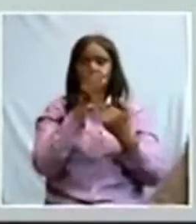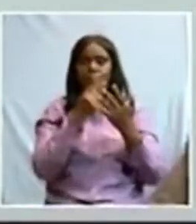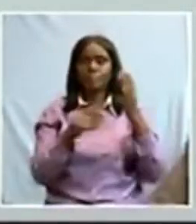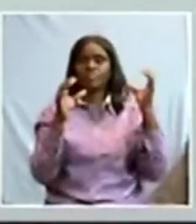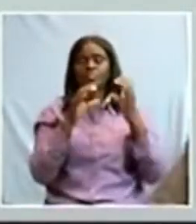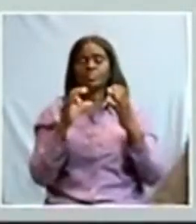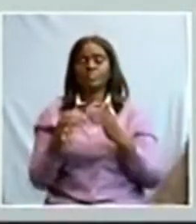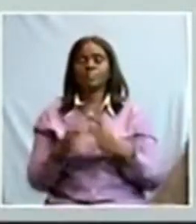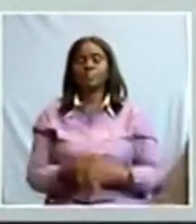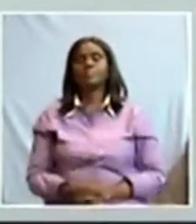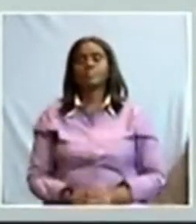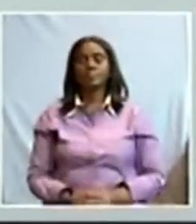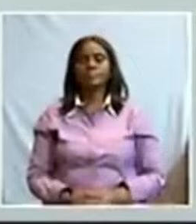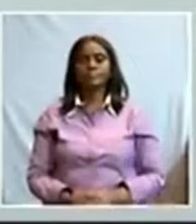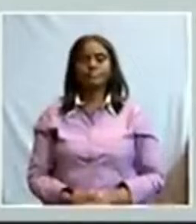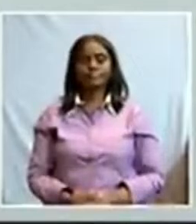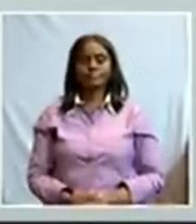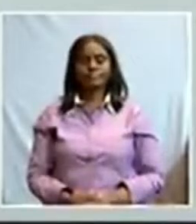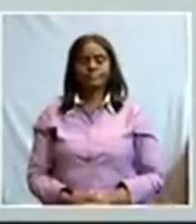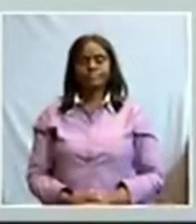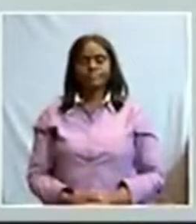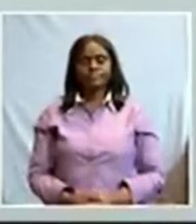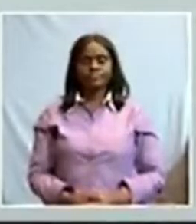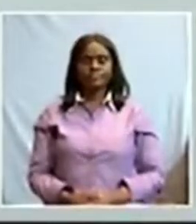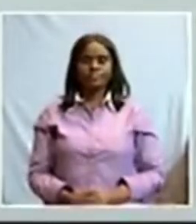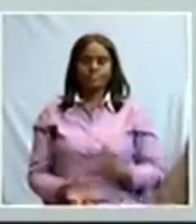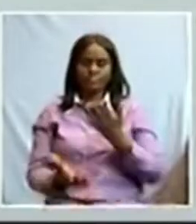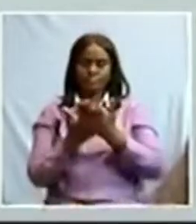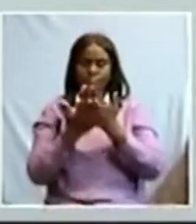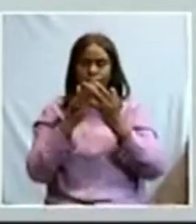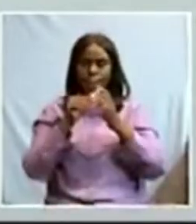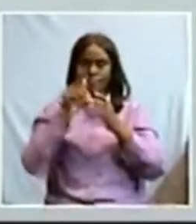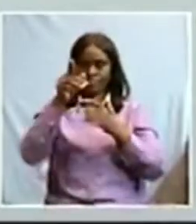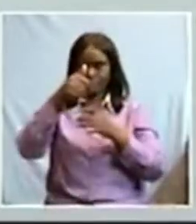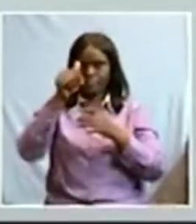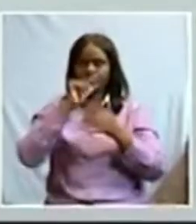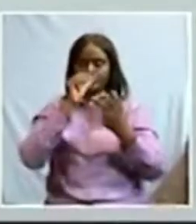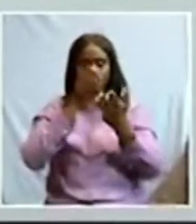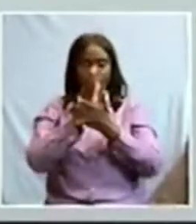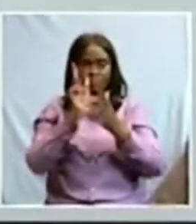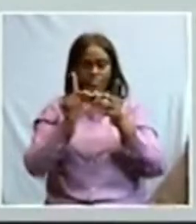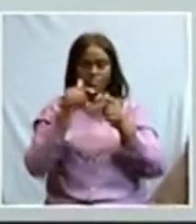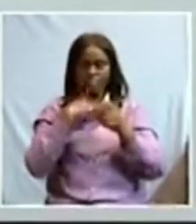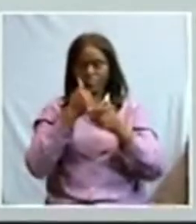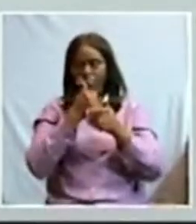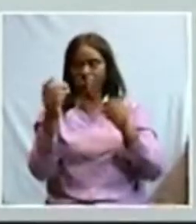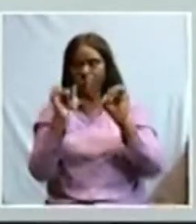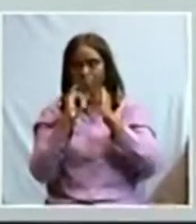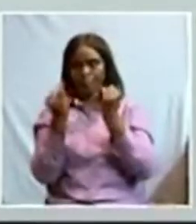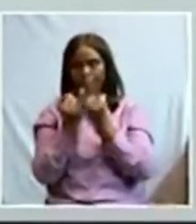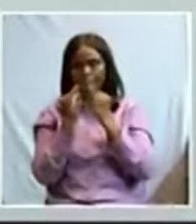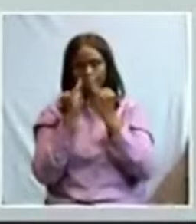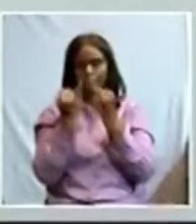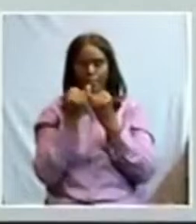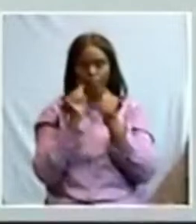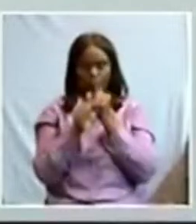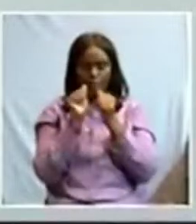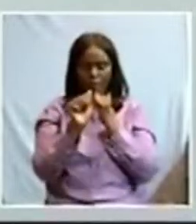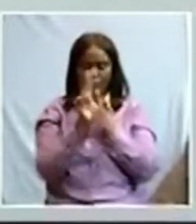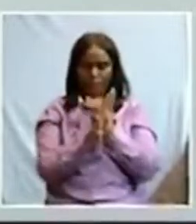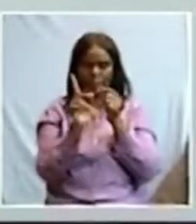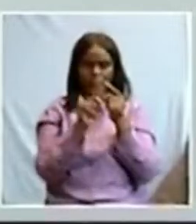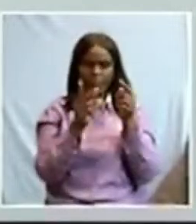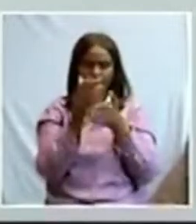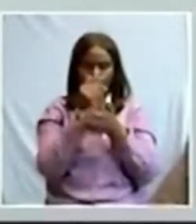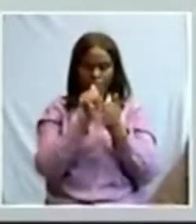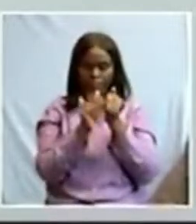council. So in short, maybe suggest in the future that you are not the right people. There is another institution that can be used to